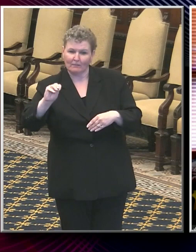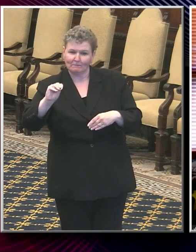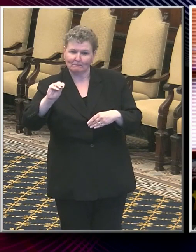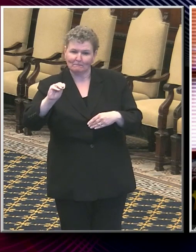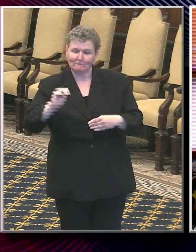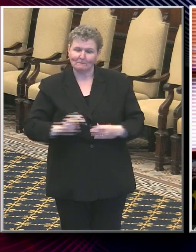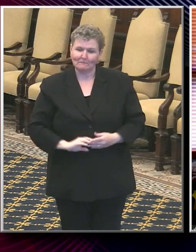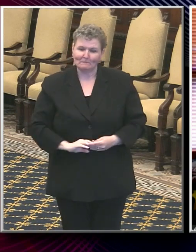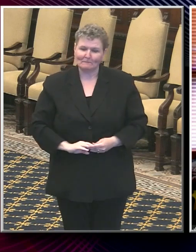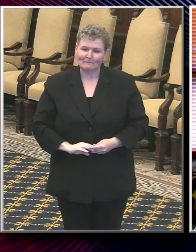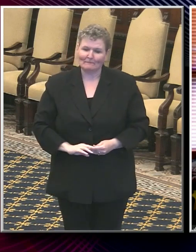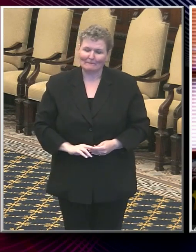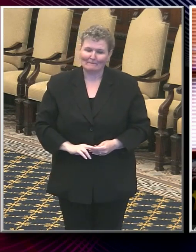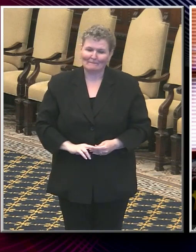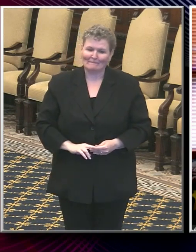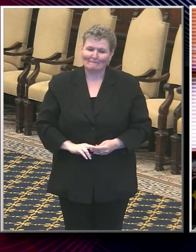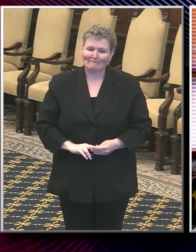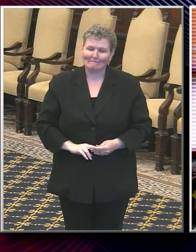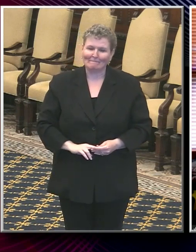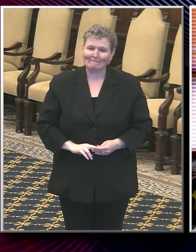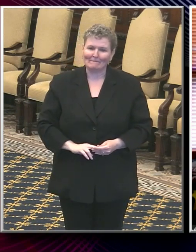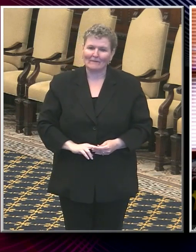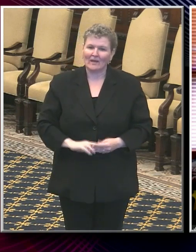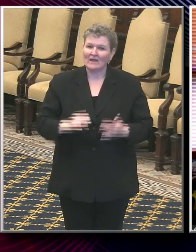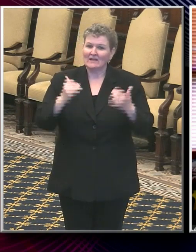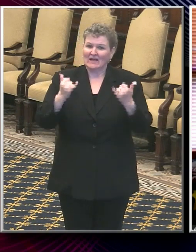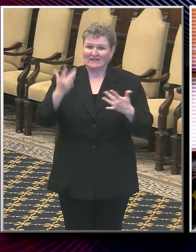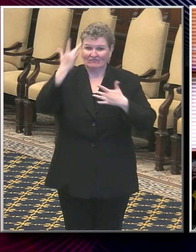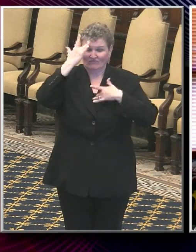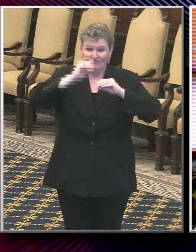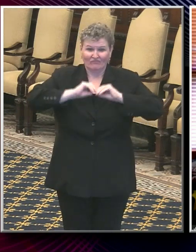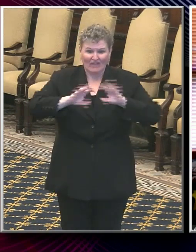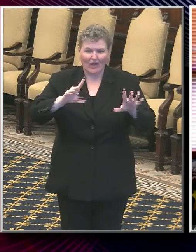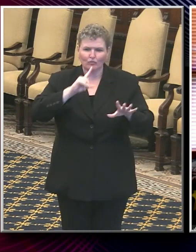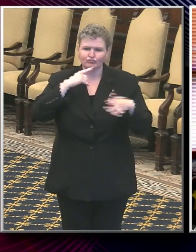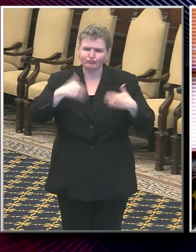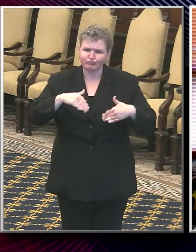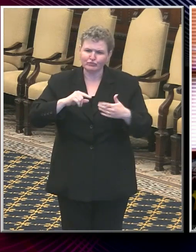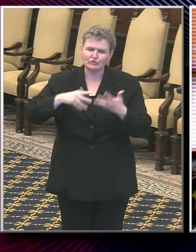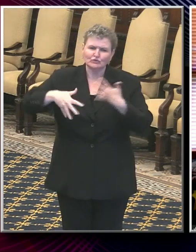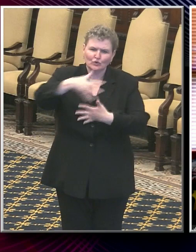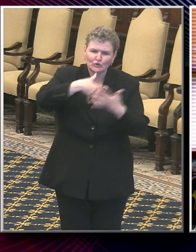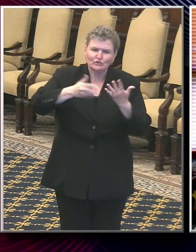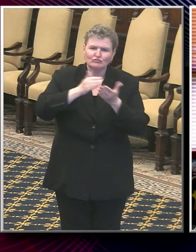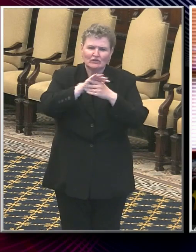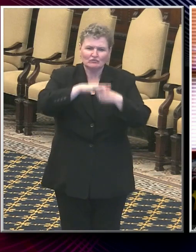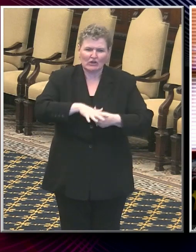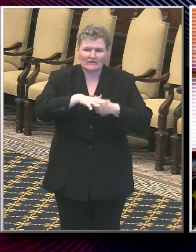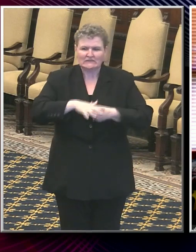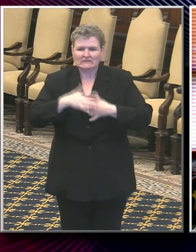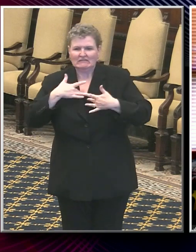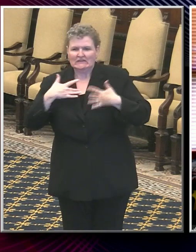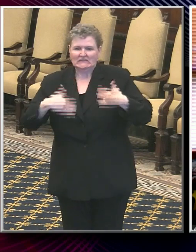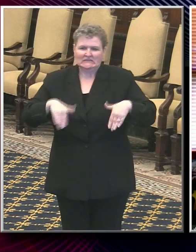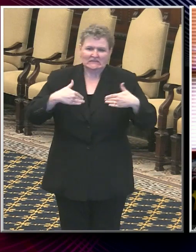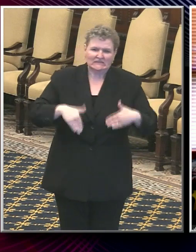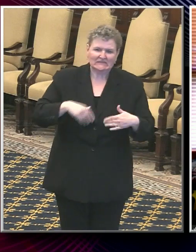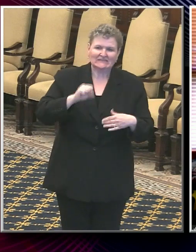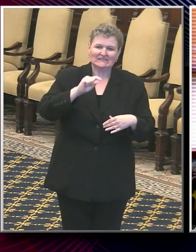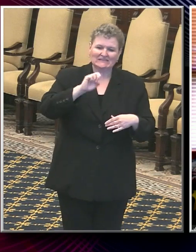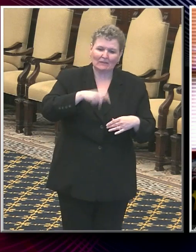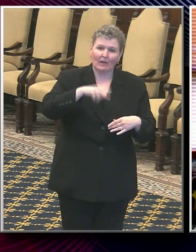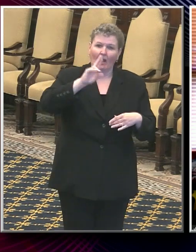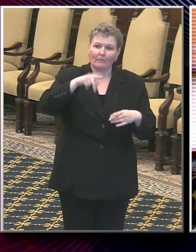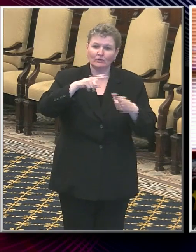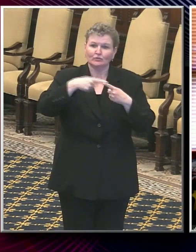stepupphilly.givesmart.com. As the virus has put an unbelievable strain on our social service providers, Step Up to the Plate is truly a shining example of how we can all